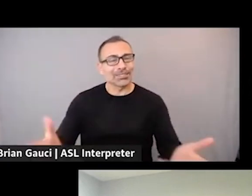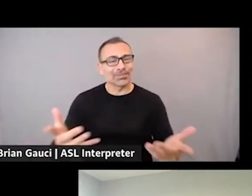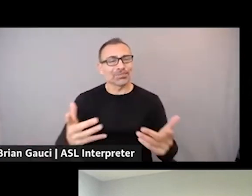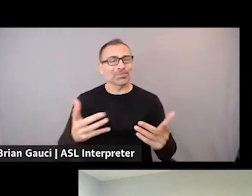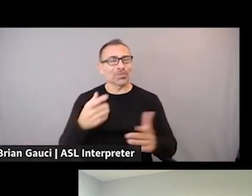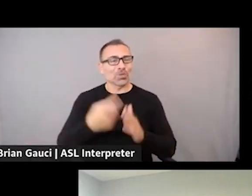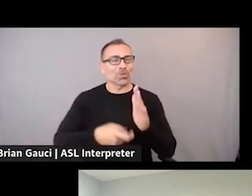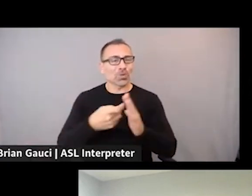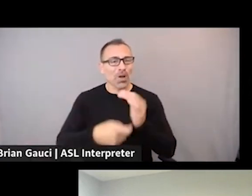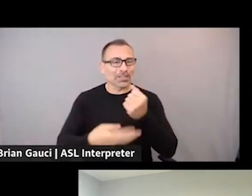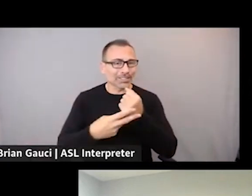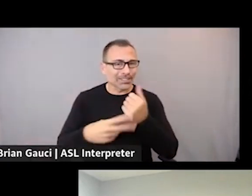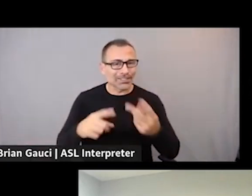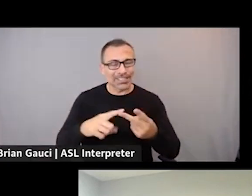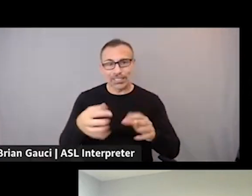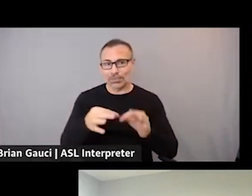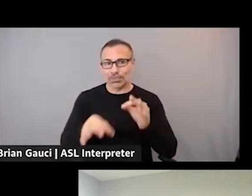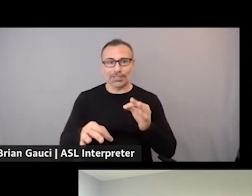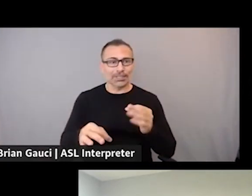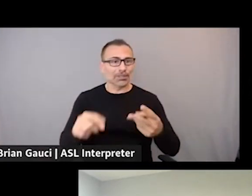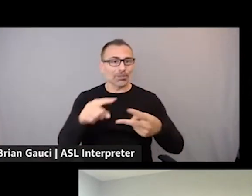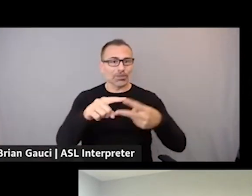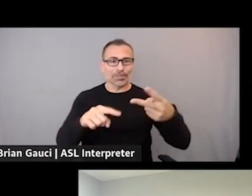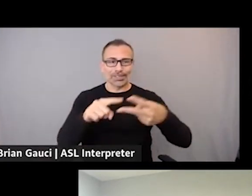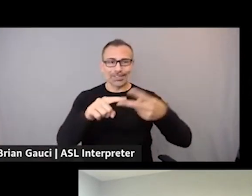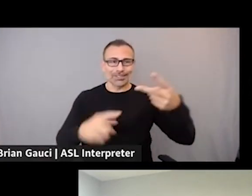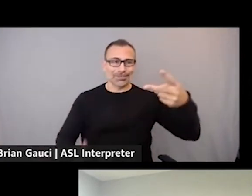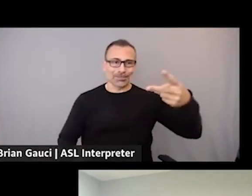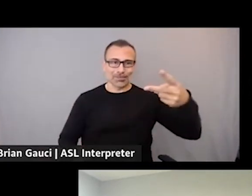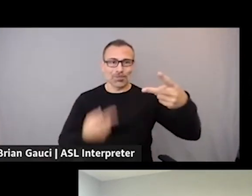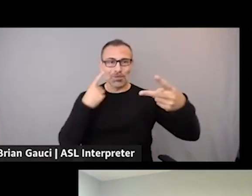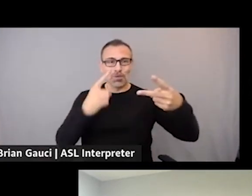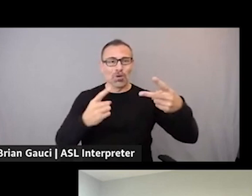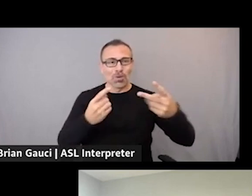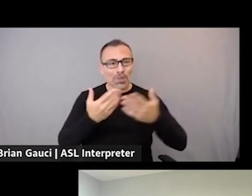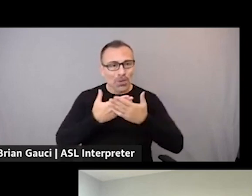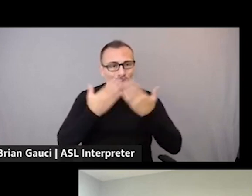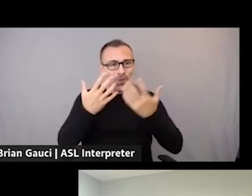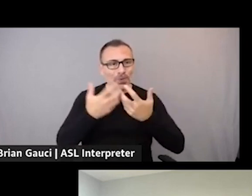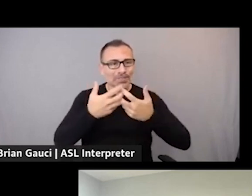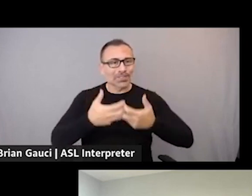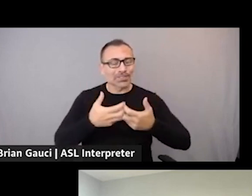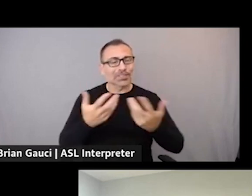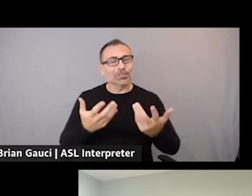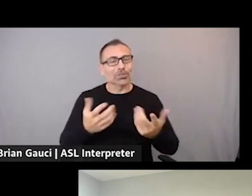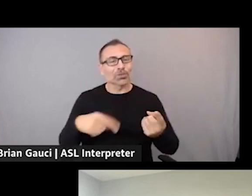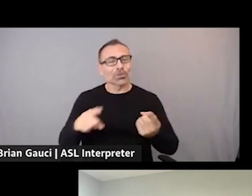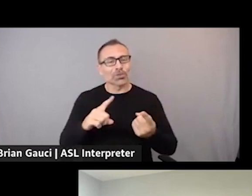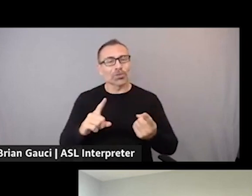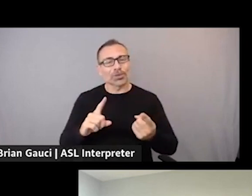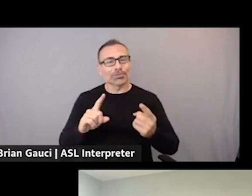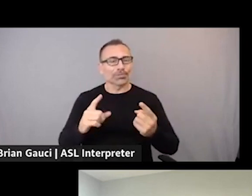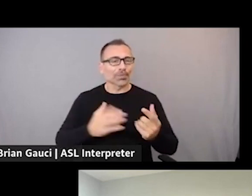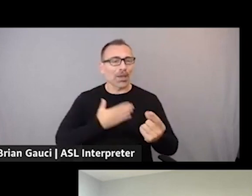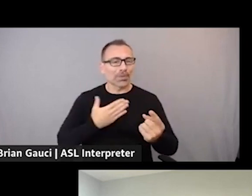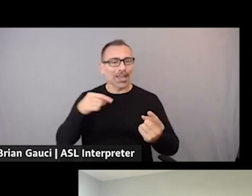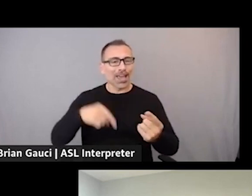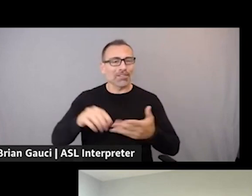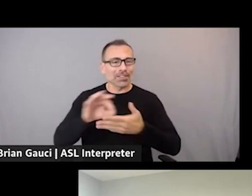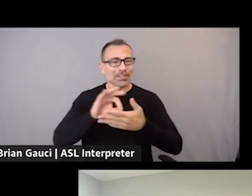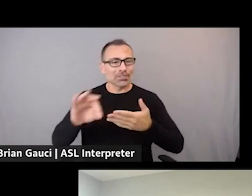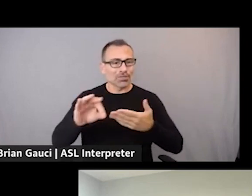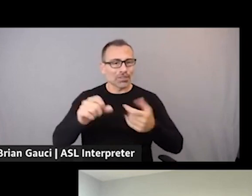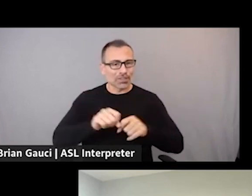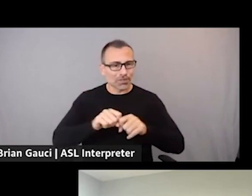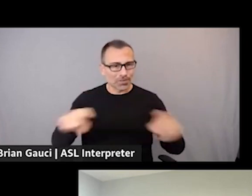and simplicity. I mean, these are the tenets for serverless. So, we're really happy to have this feature released, and,